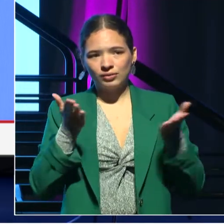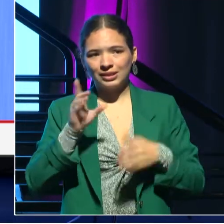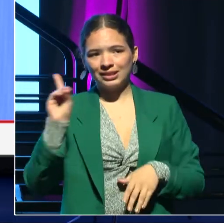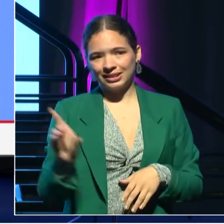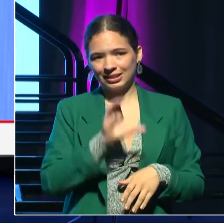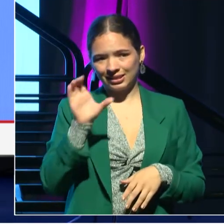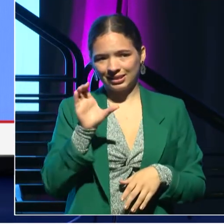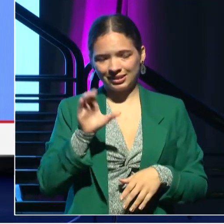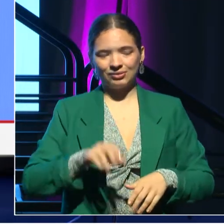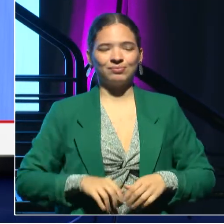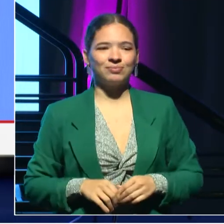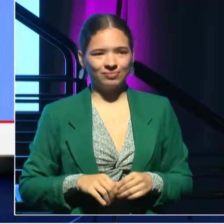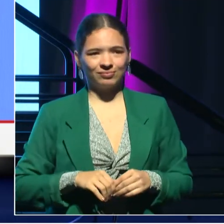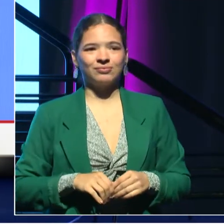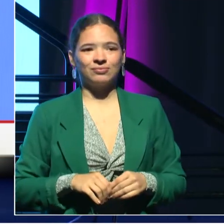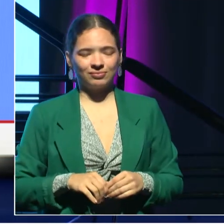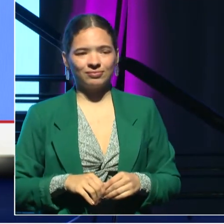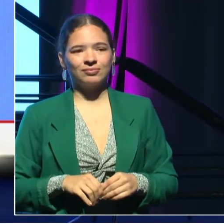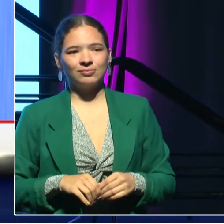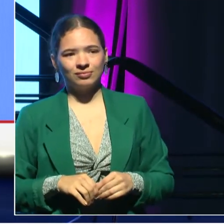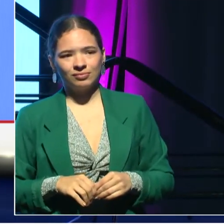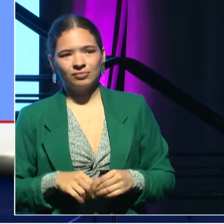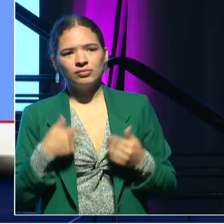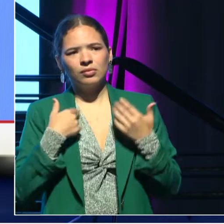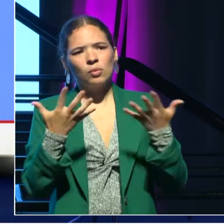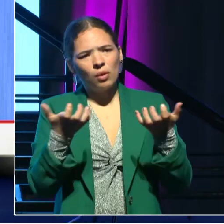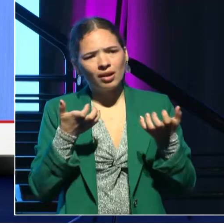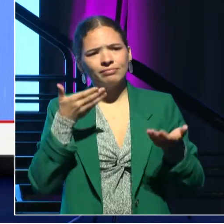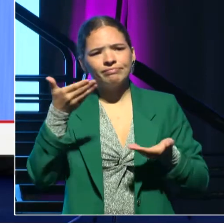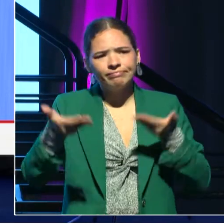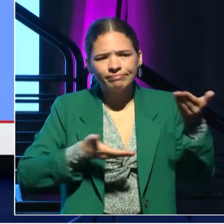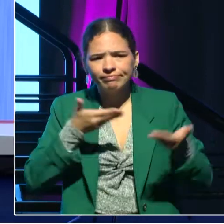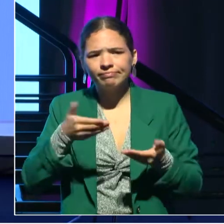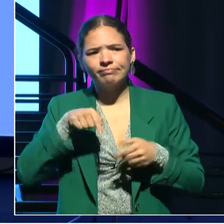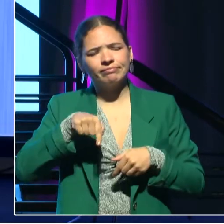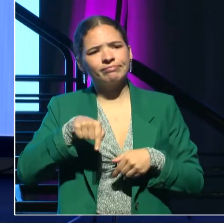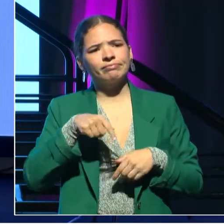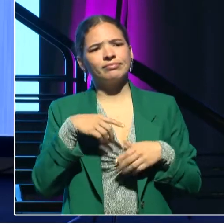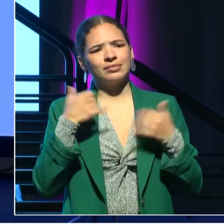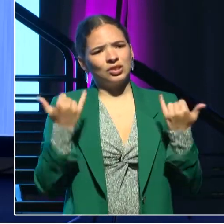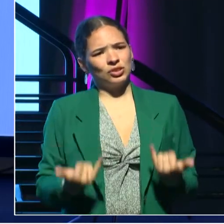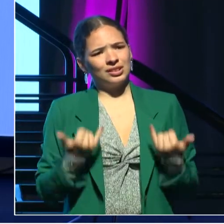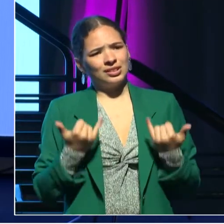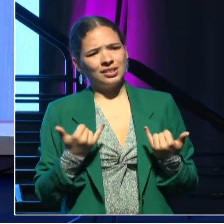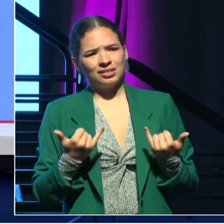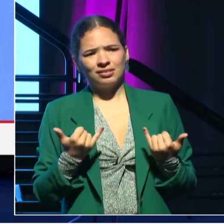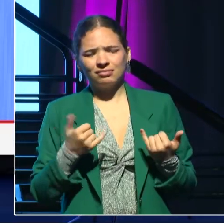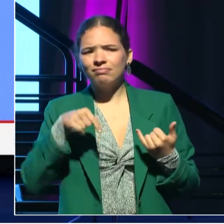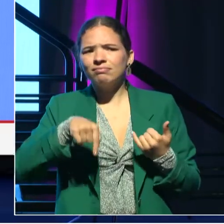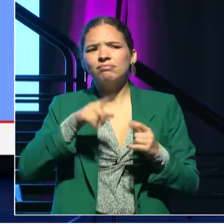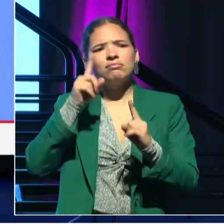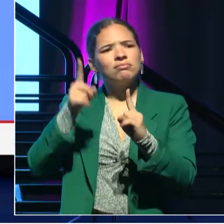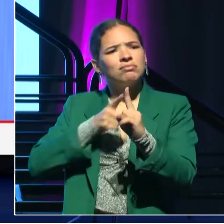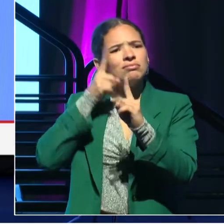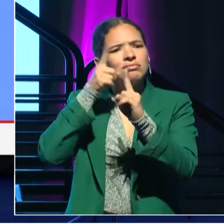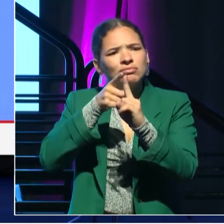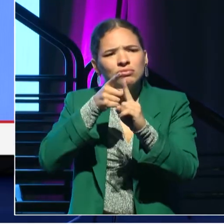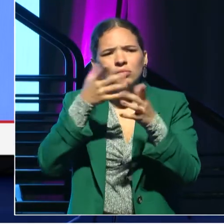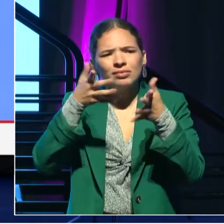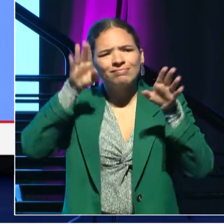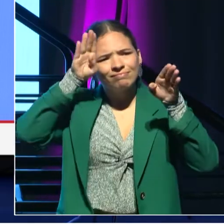Mayor Muriel Bowser, I welcome you to this day that is designed to center the unique and